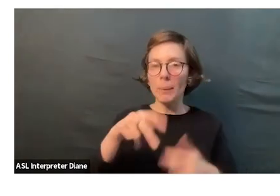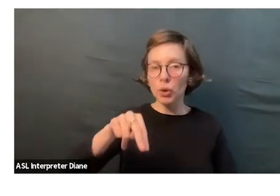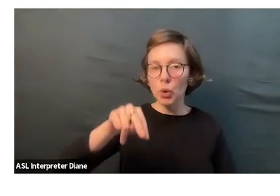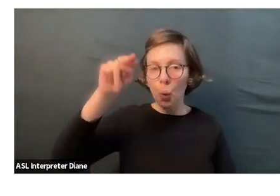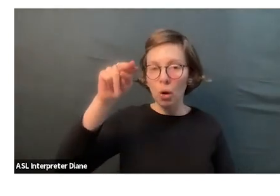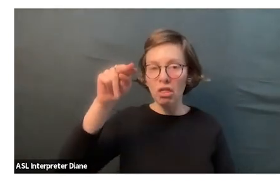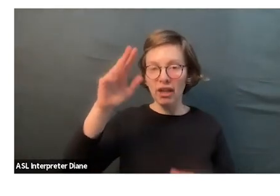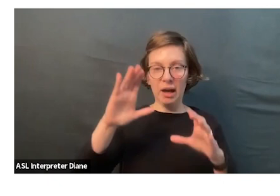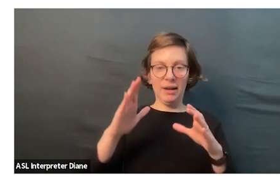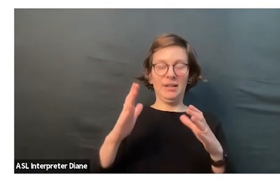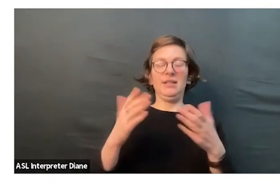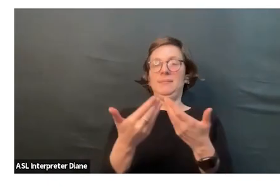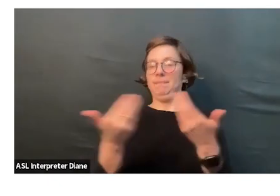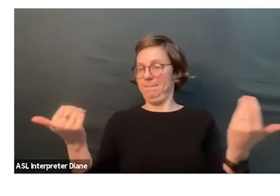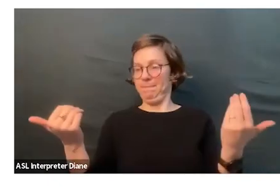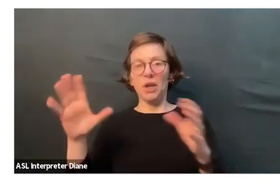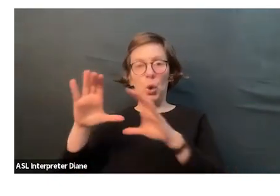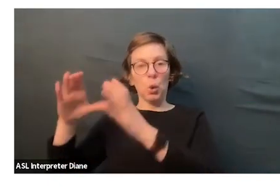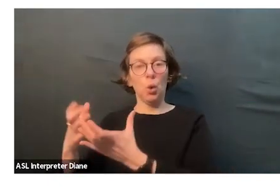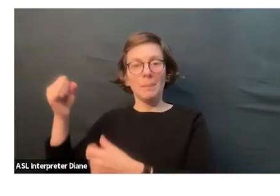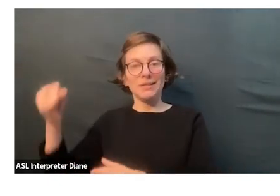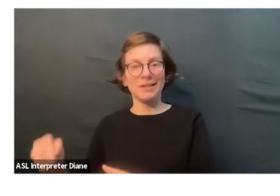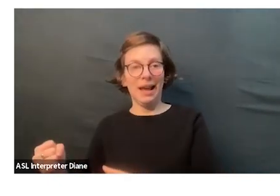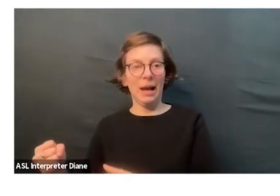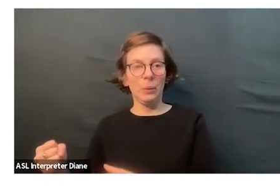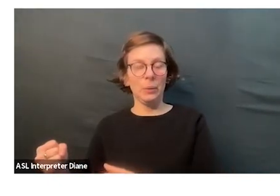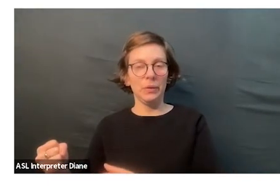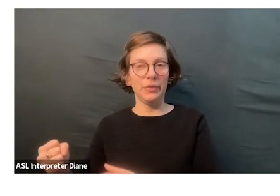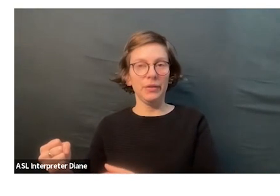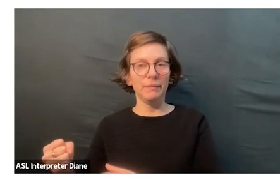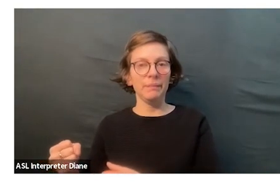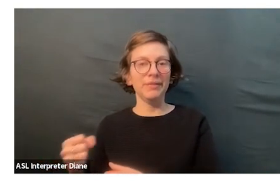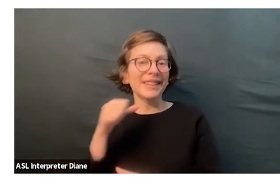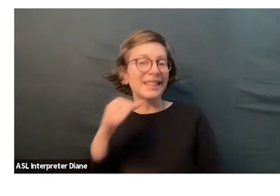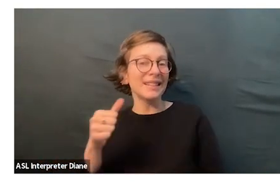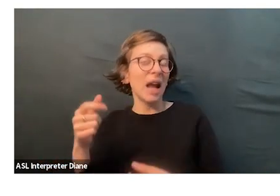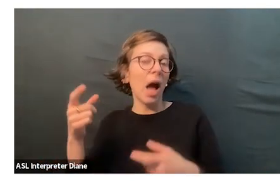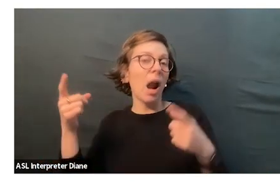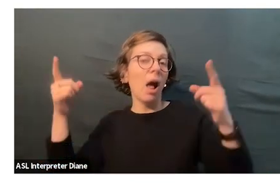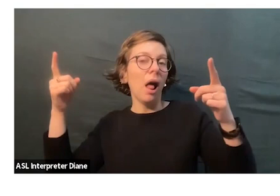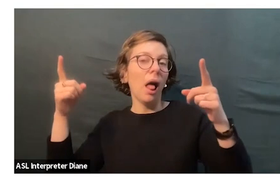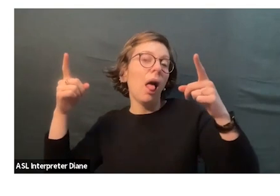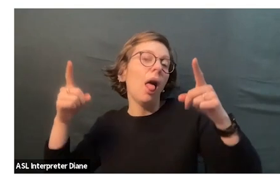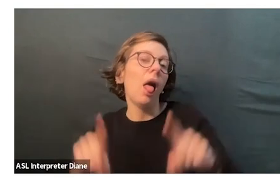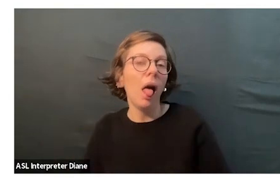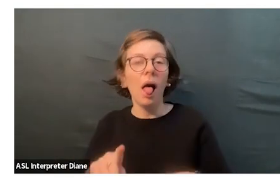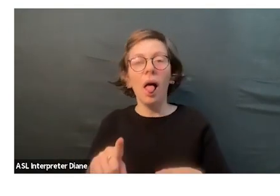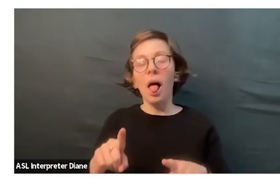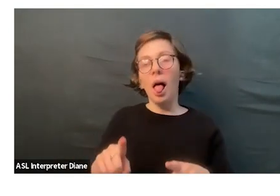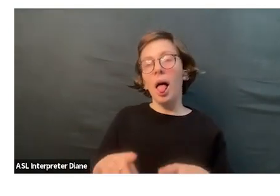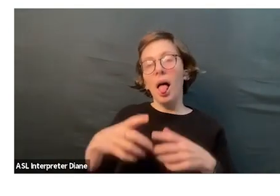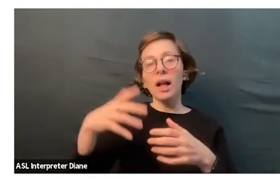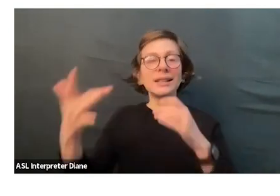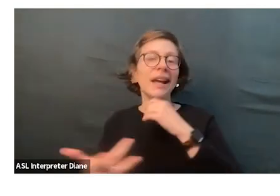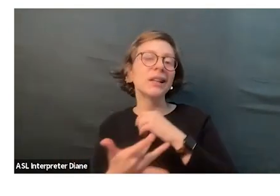how does Indigenous knowledge play a role in this? And this is really important, okay? Because Indigenous knowledge throughout any